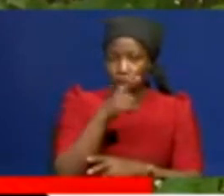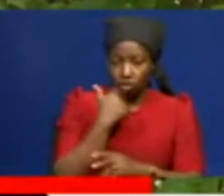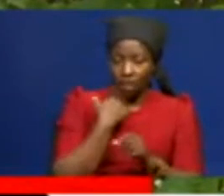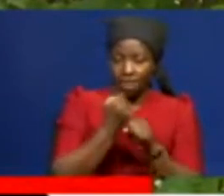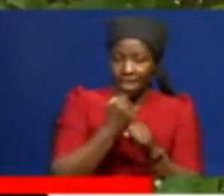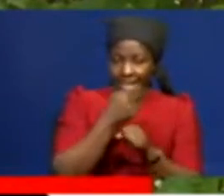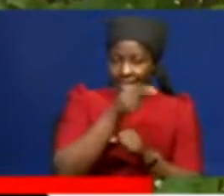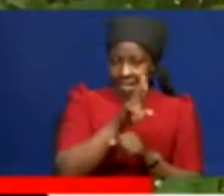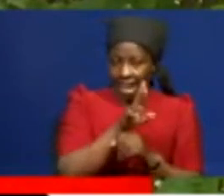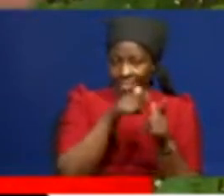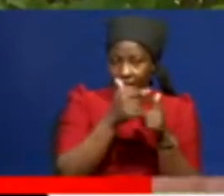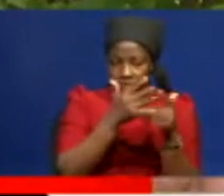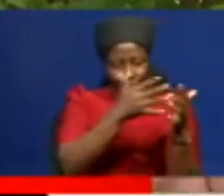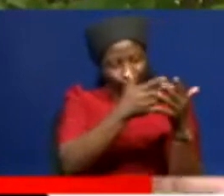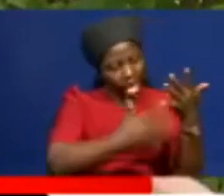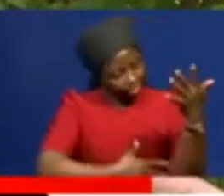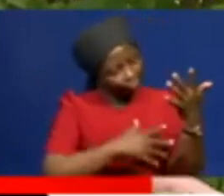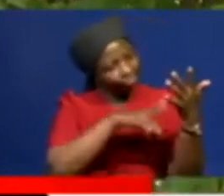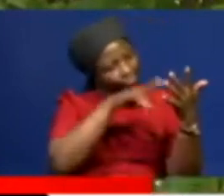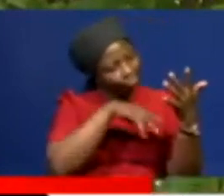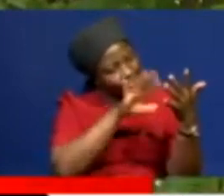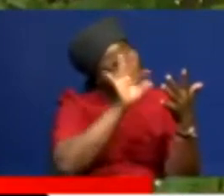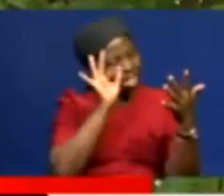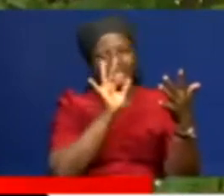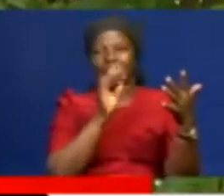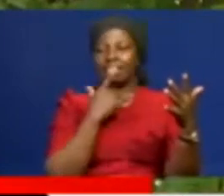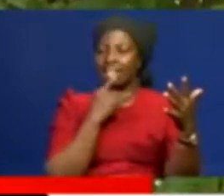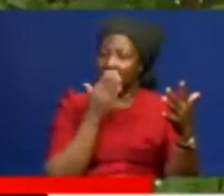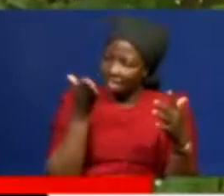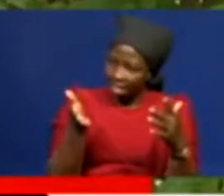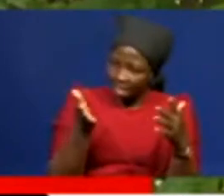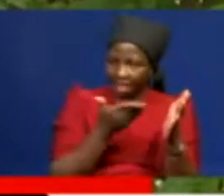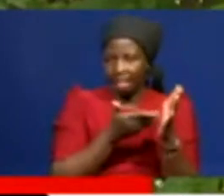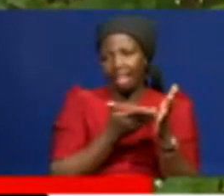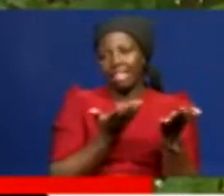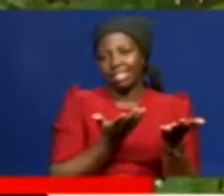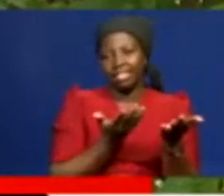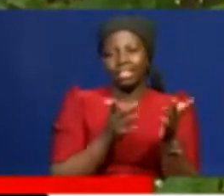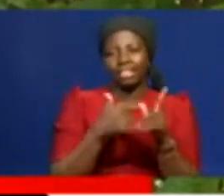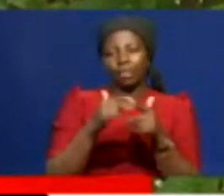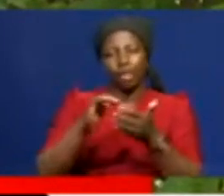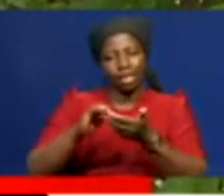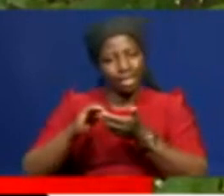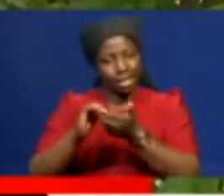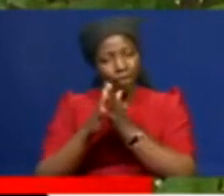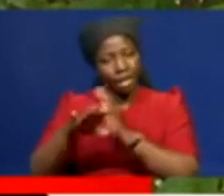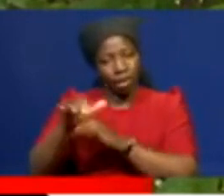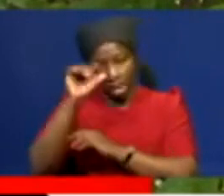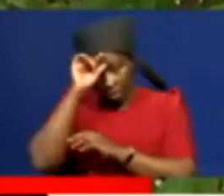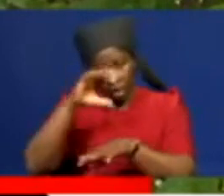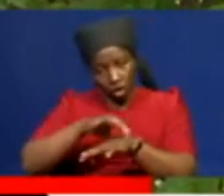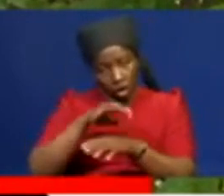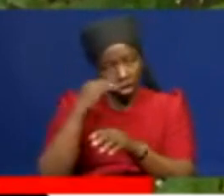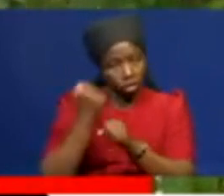we'll simply pull out from our profile and tell you, here are the guys. So we're also we're trying to have an engagement with the county government in terms of placement.